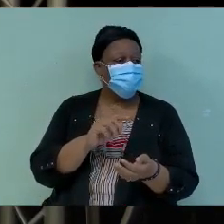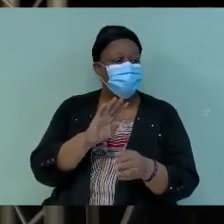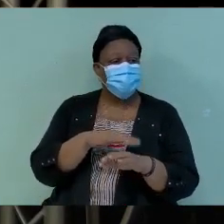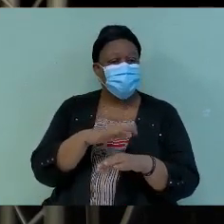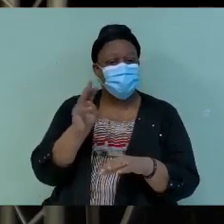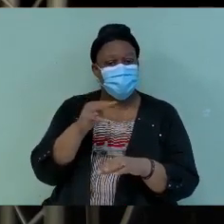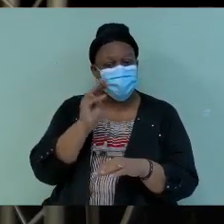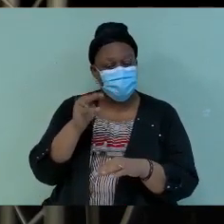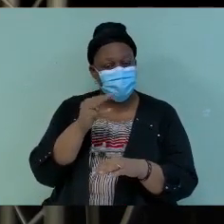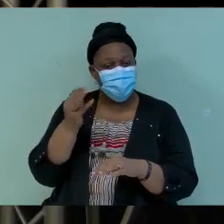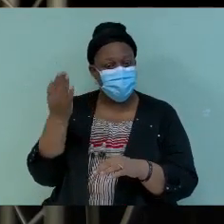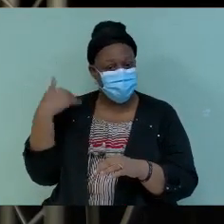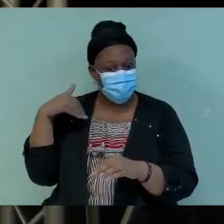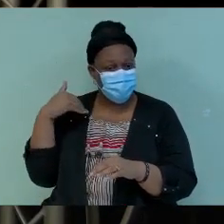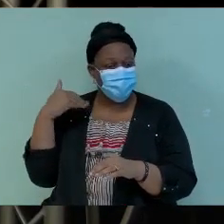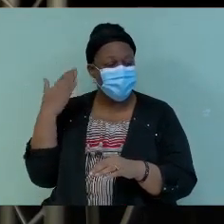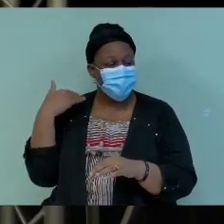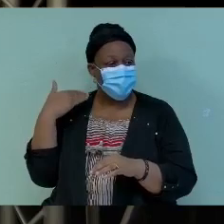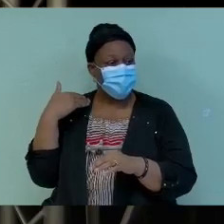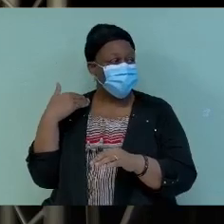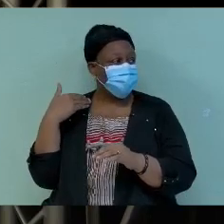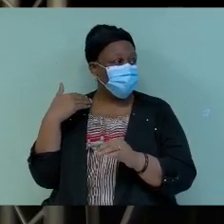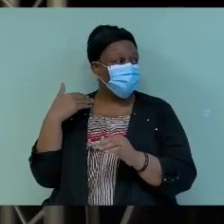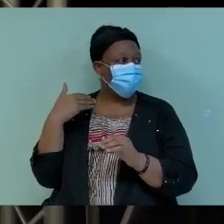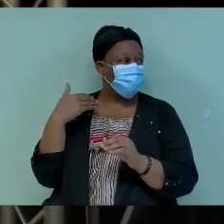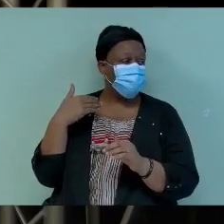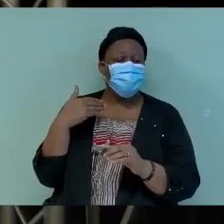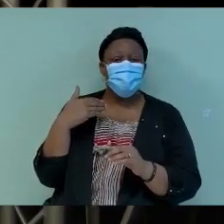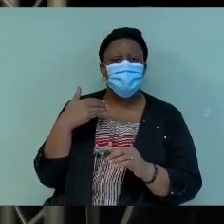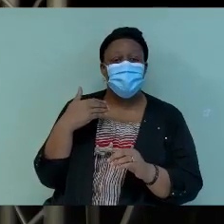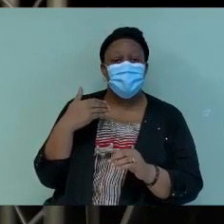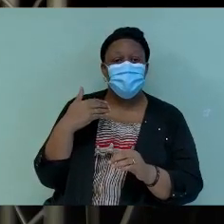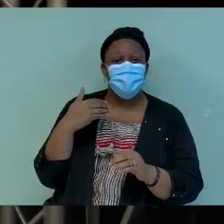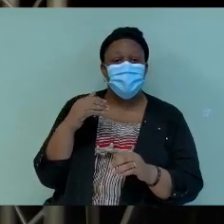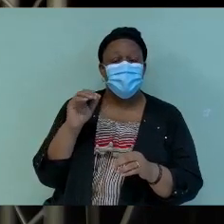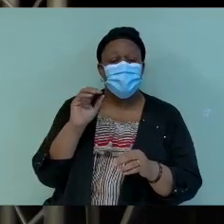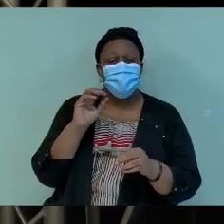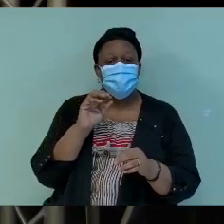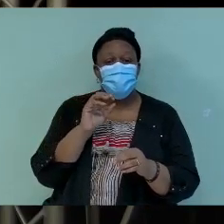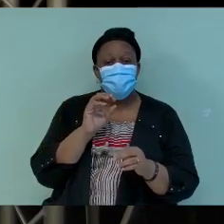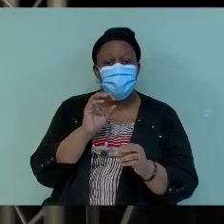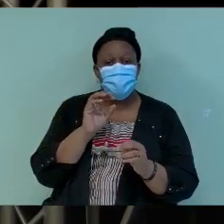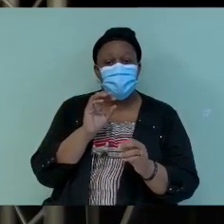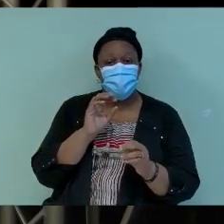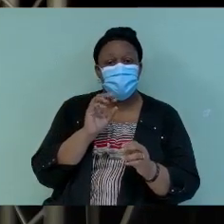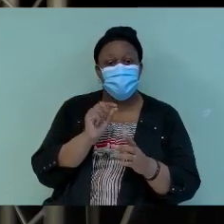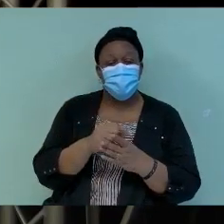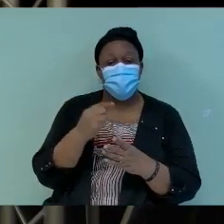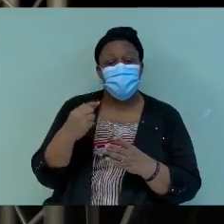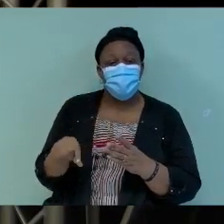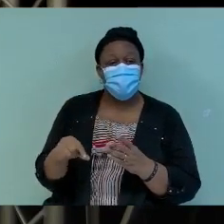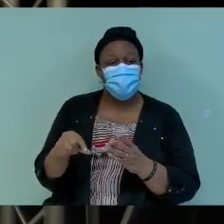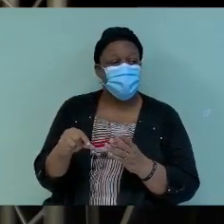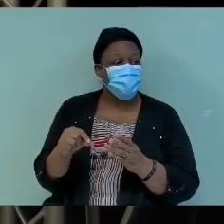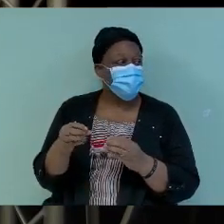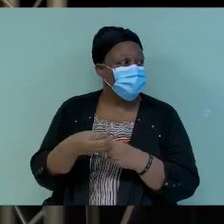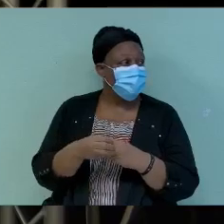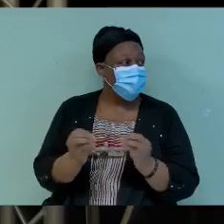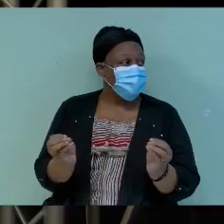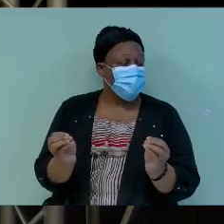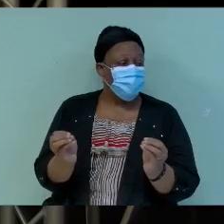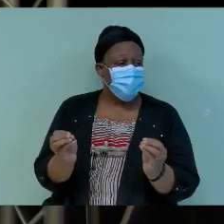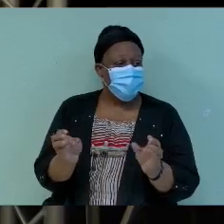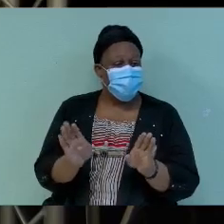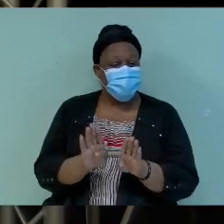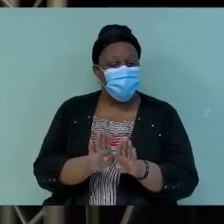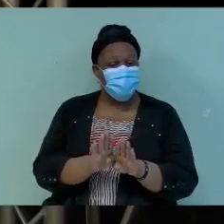Last week Monday, the Solid Waste General Office had what we call a soft opening